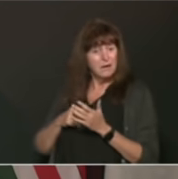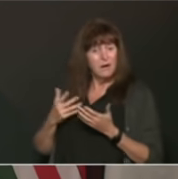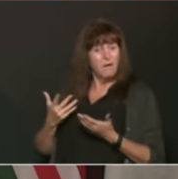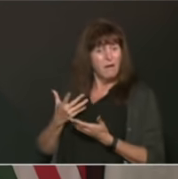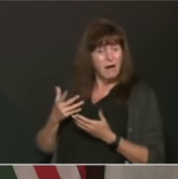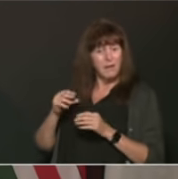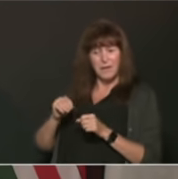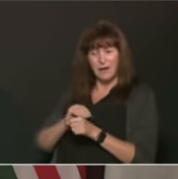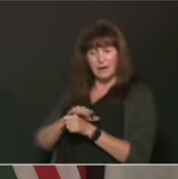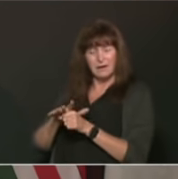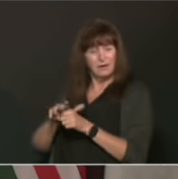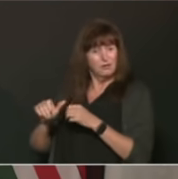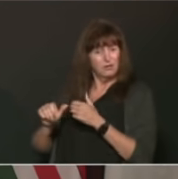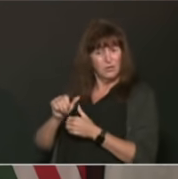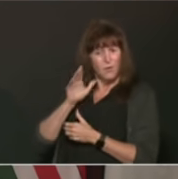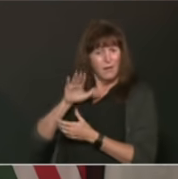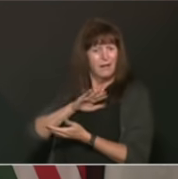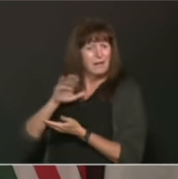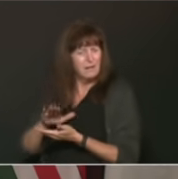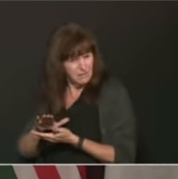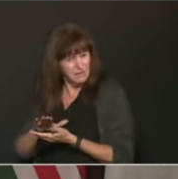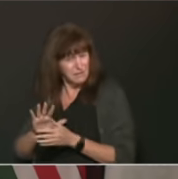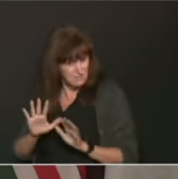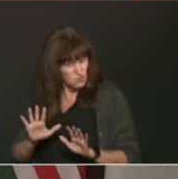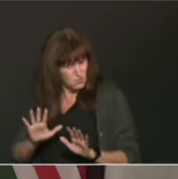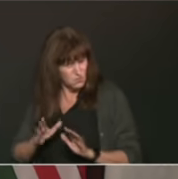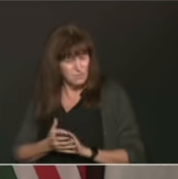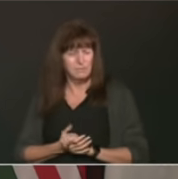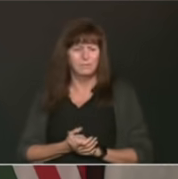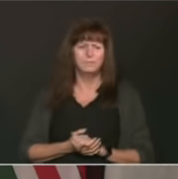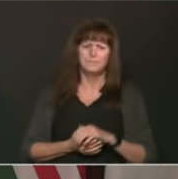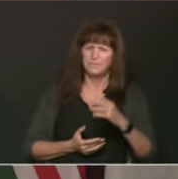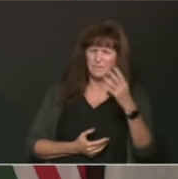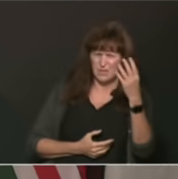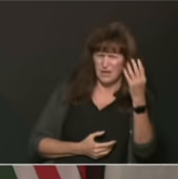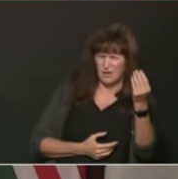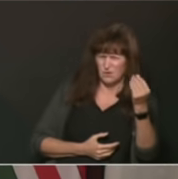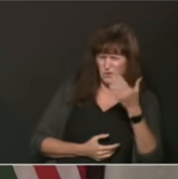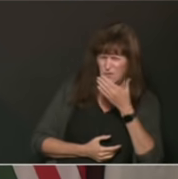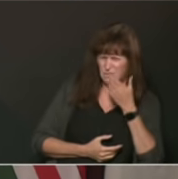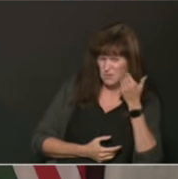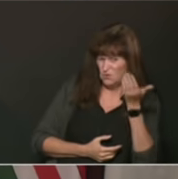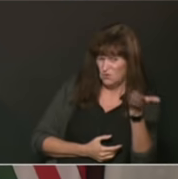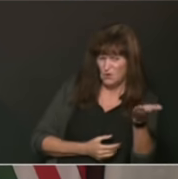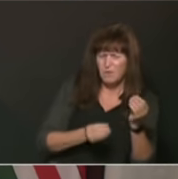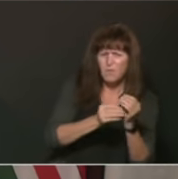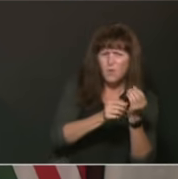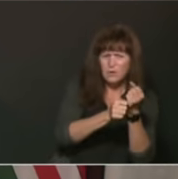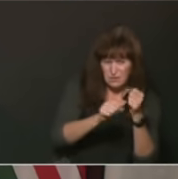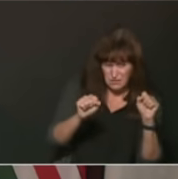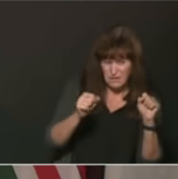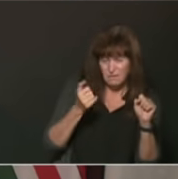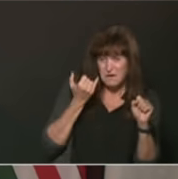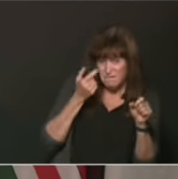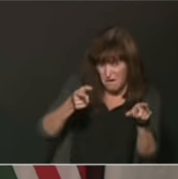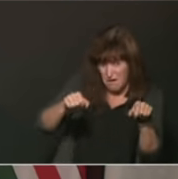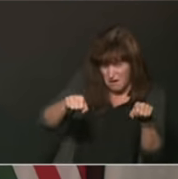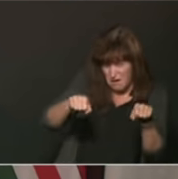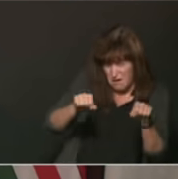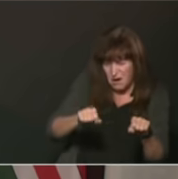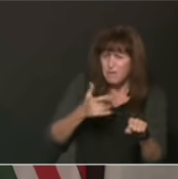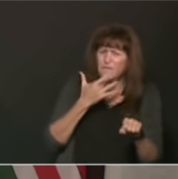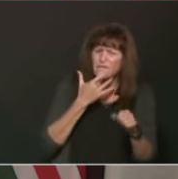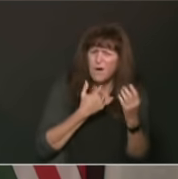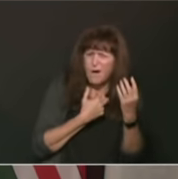And outdoor gatherings are always safer, so use outdoor spaces whenever possible. When gathering outdoors